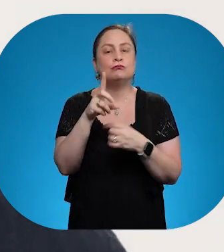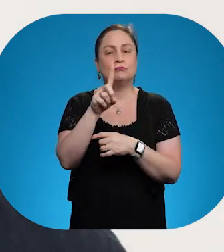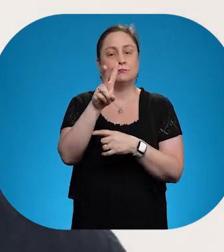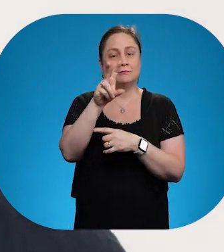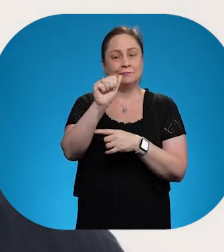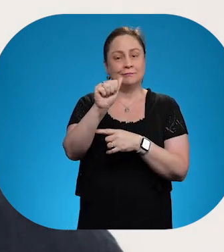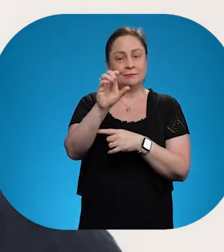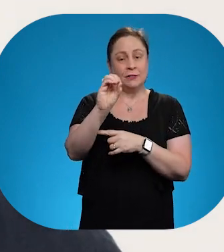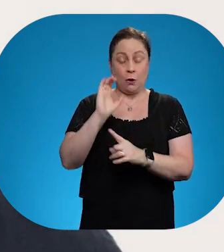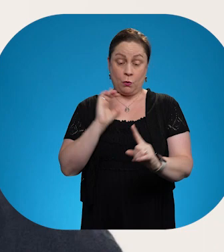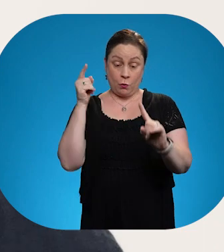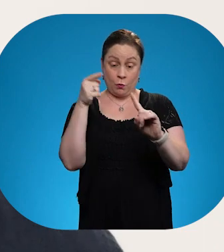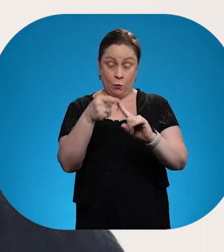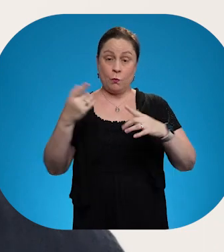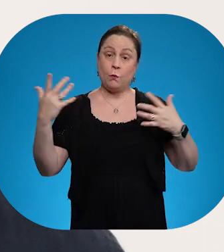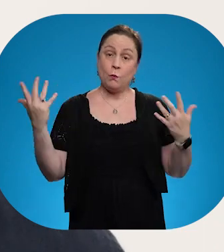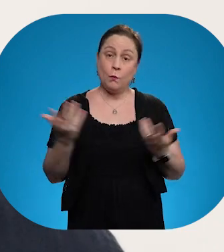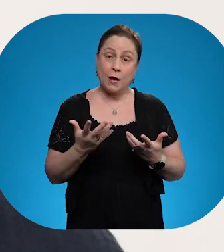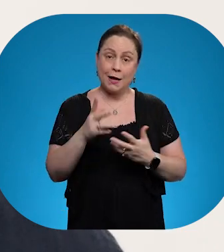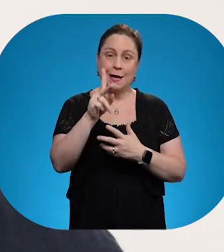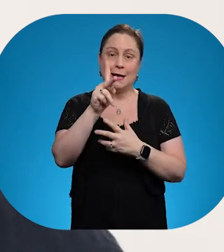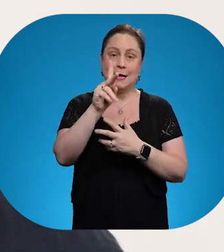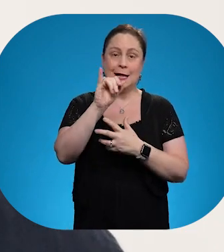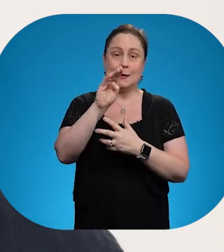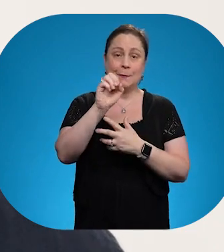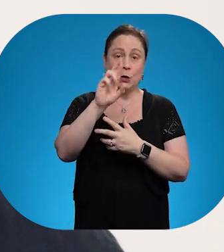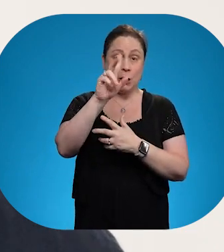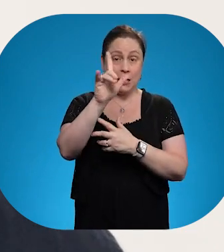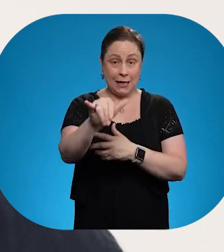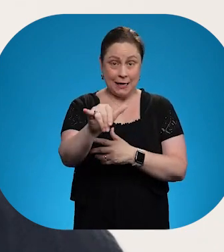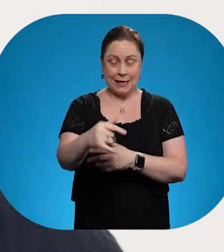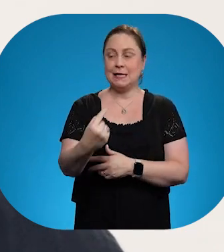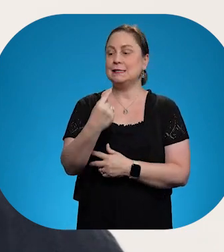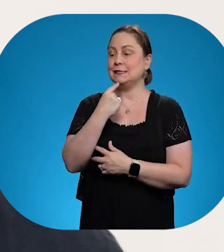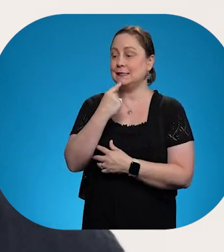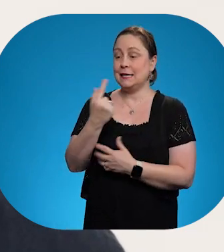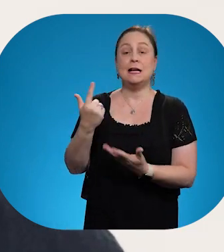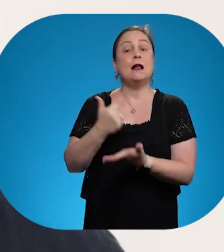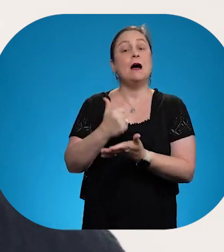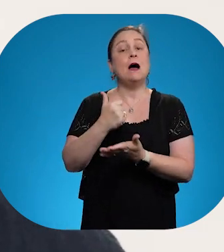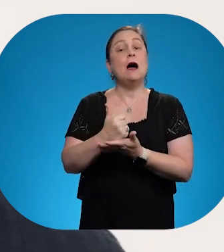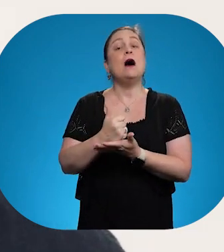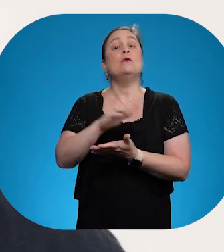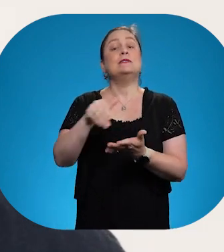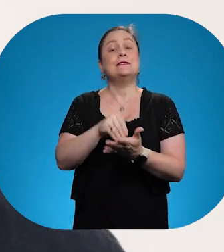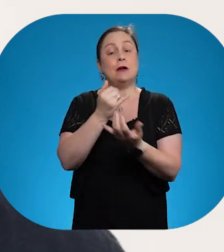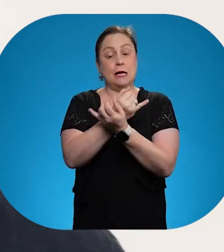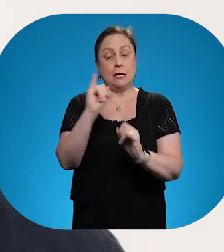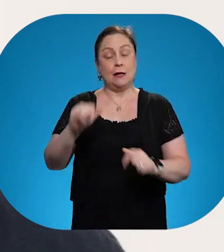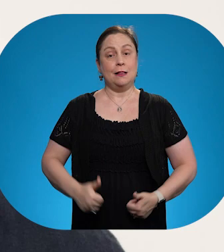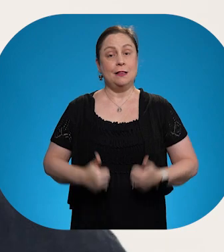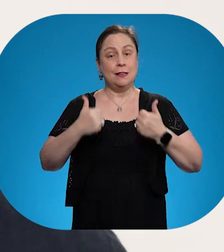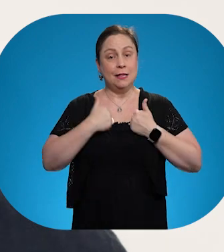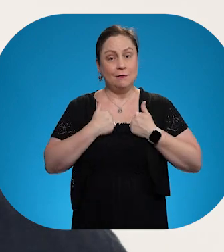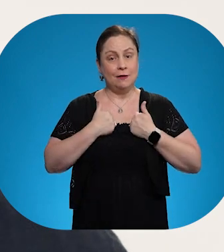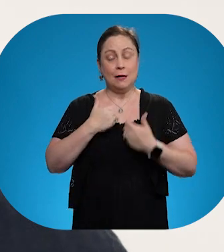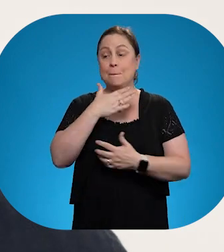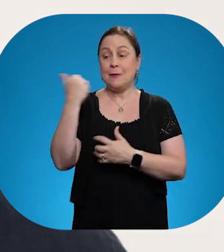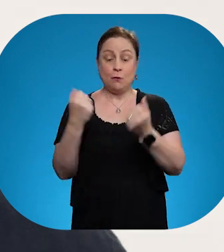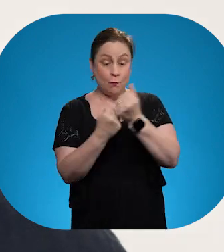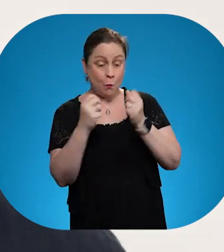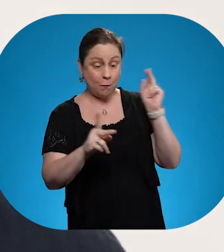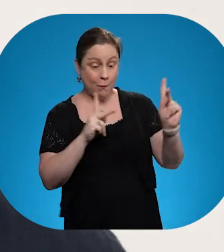of this project ultimately, as Kimberly shared, has been to help Centers for Independent Living better support people with disabilities during